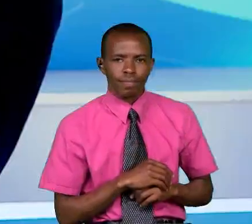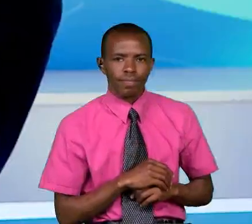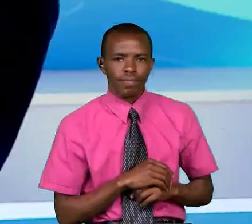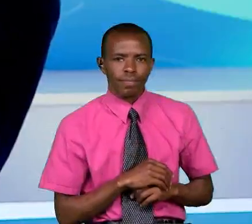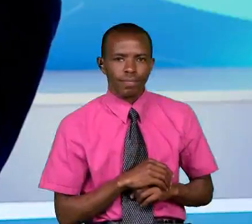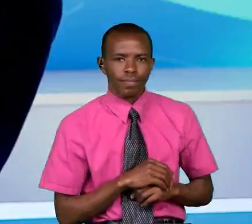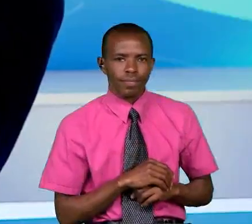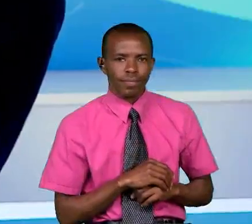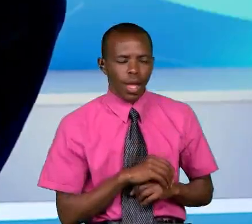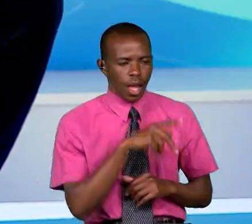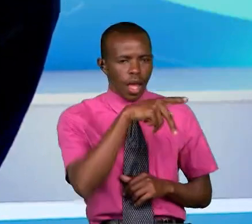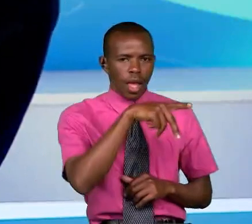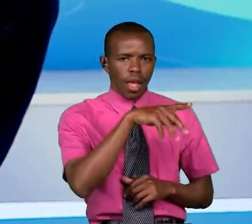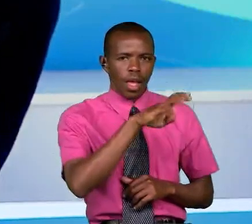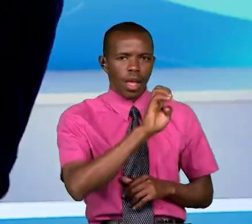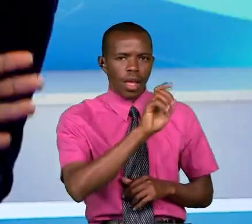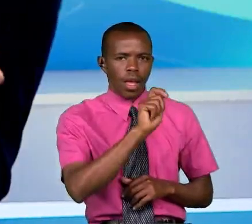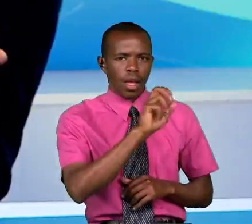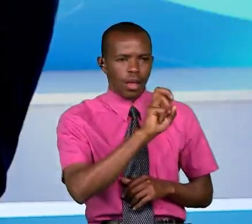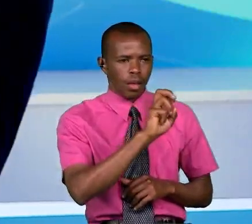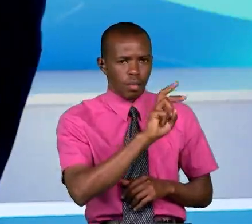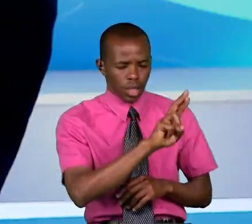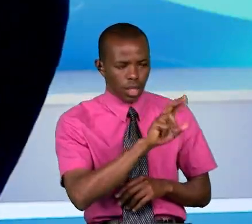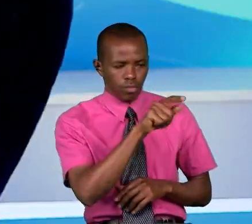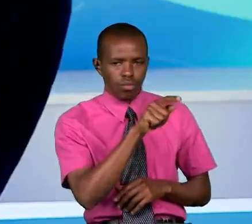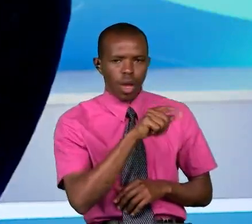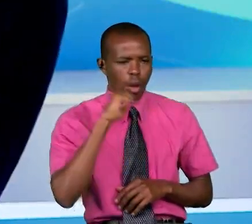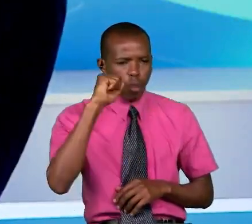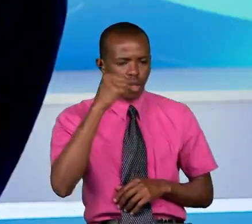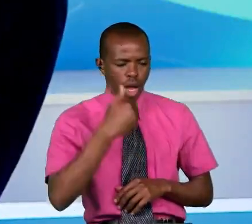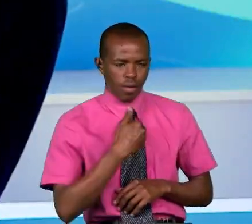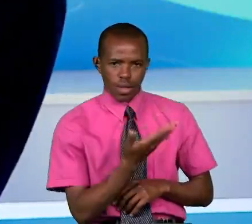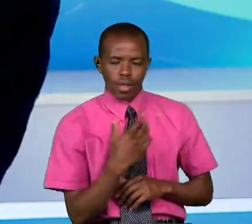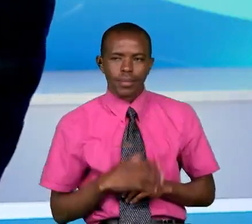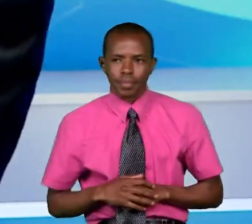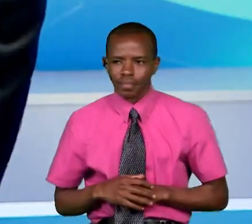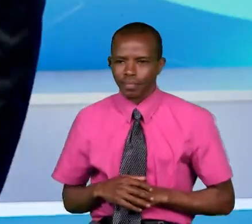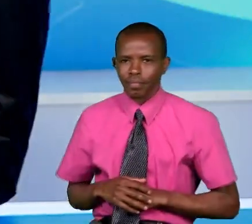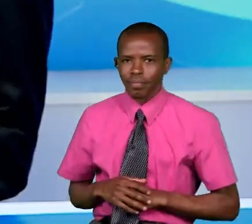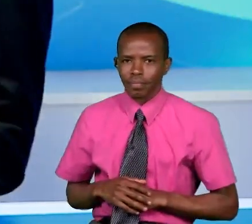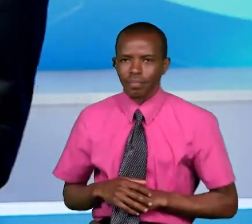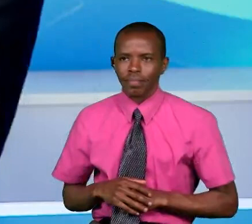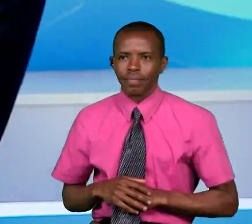have politicians here, so we hope you're going to pray over this place. The good thing, you put him in the middle, so yes.